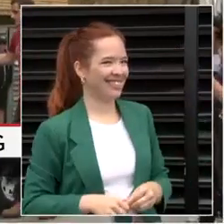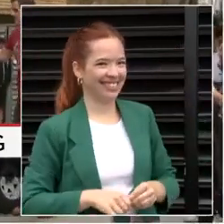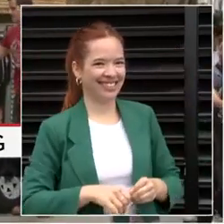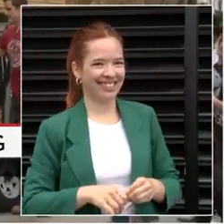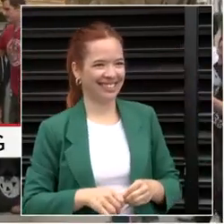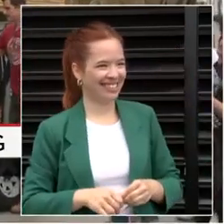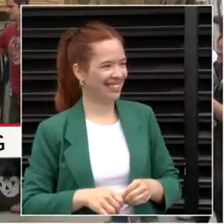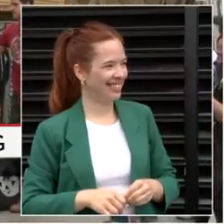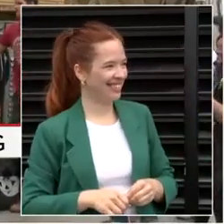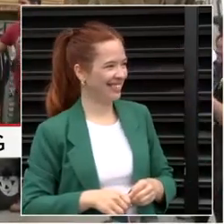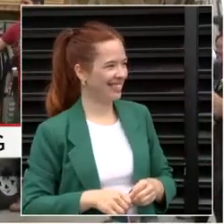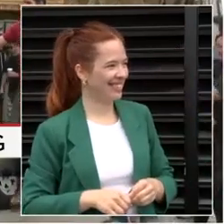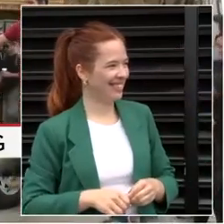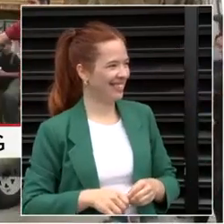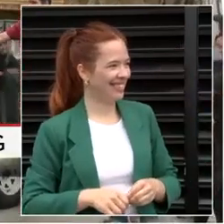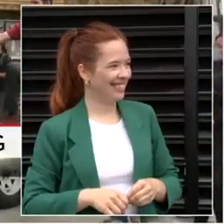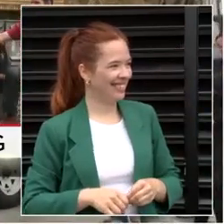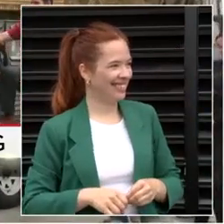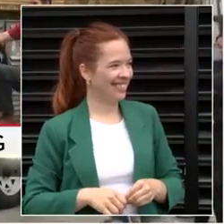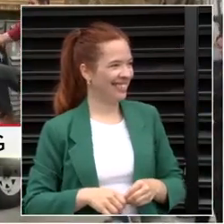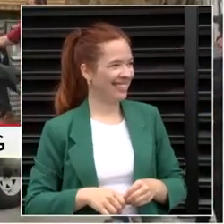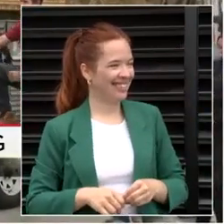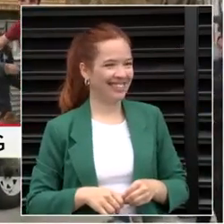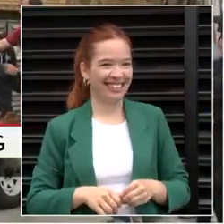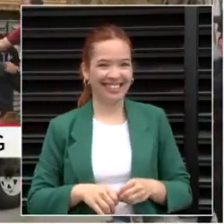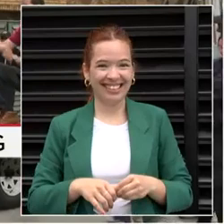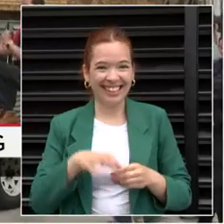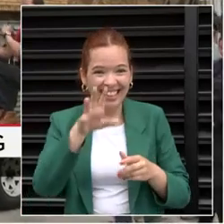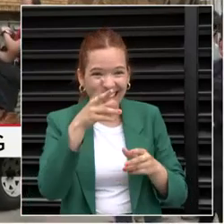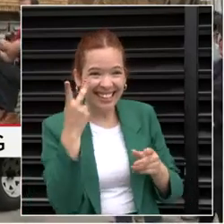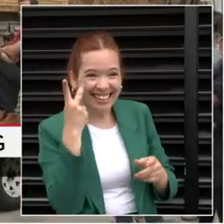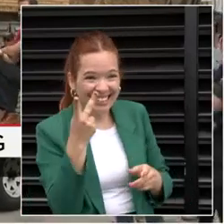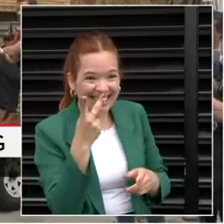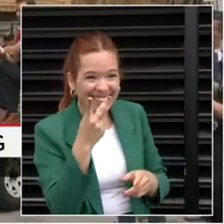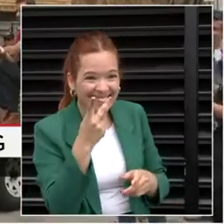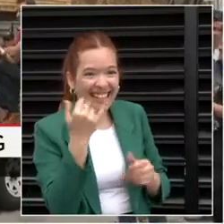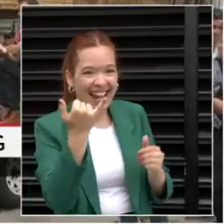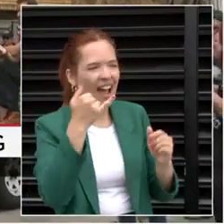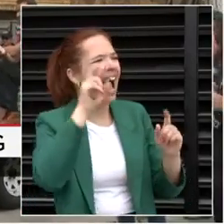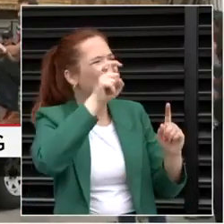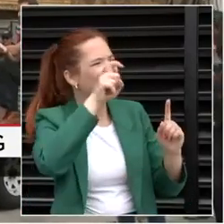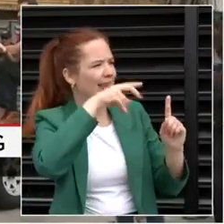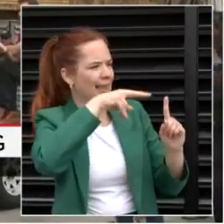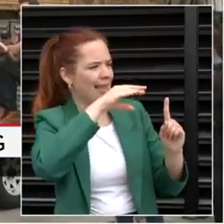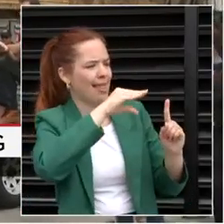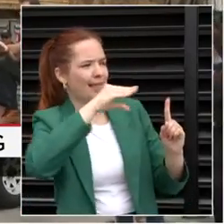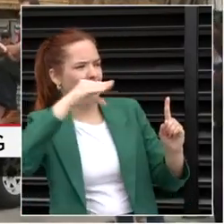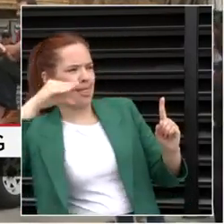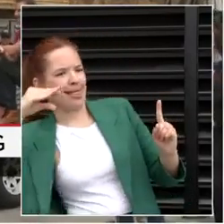Now, from here, Dave, it doesn't look like you, but go stand there. Go stand in front.